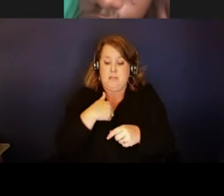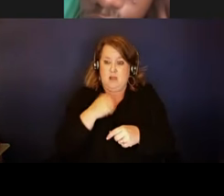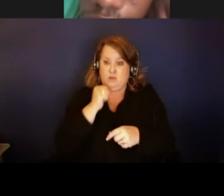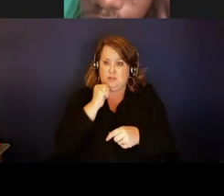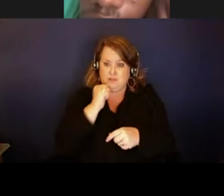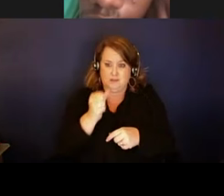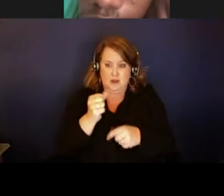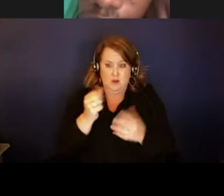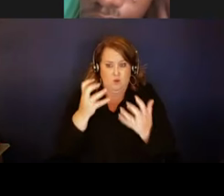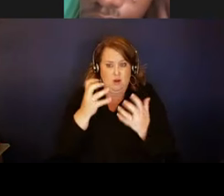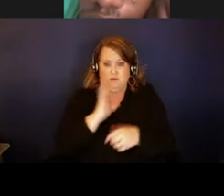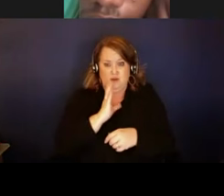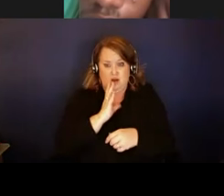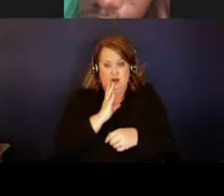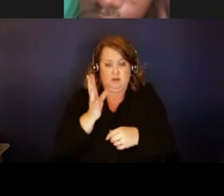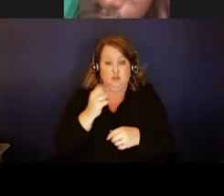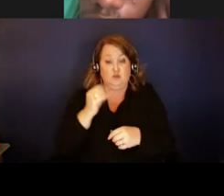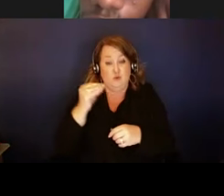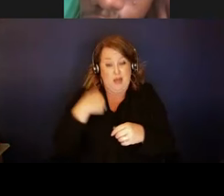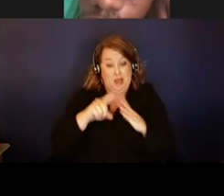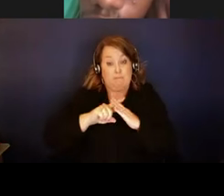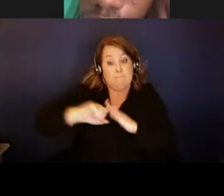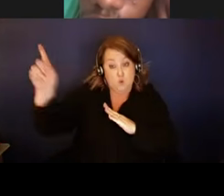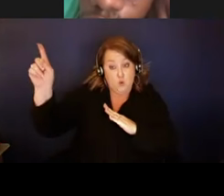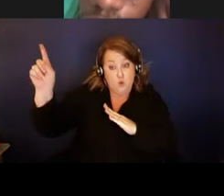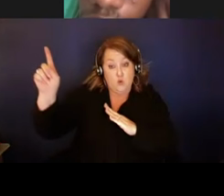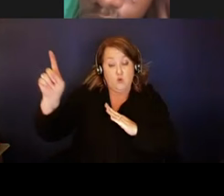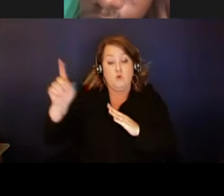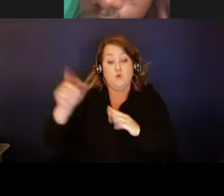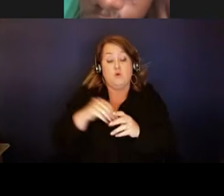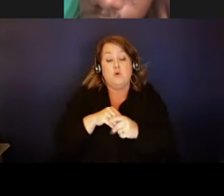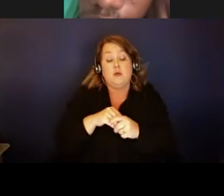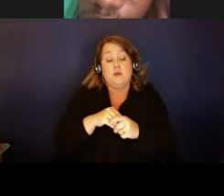talking mood. I ran from them in that.